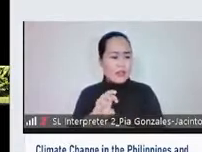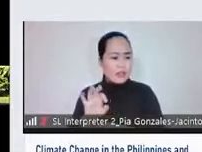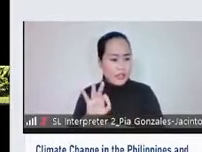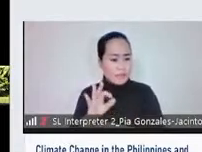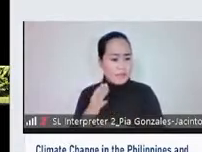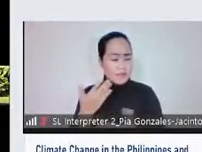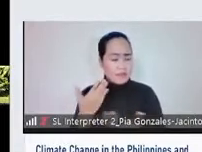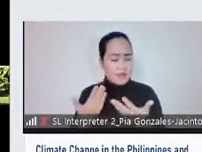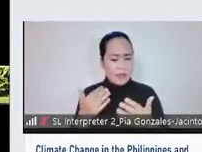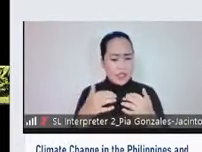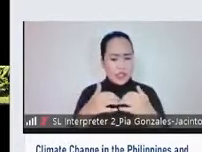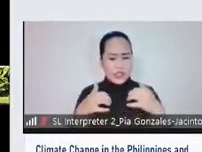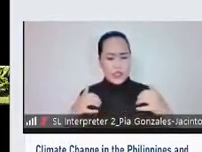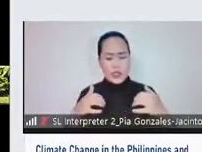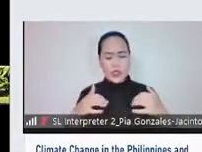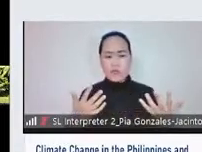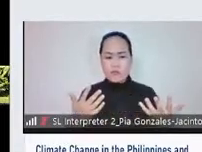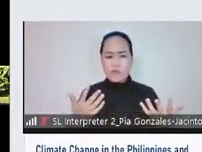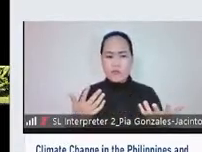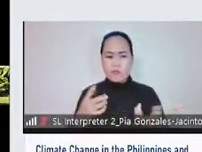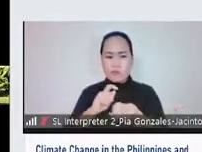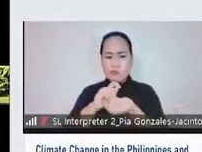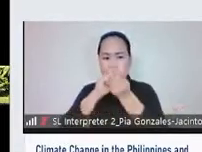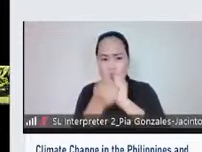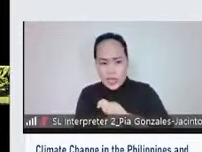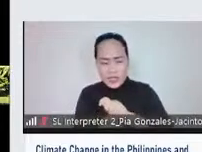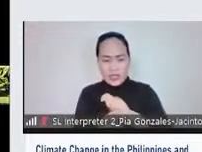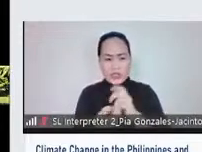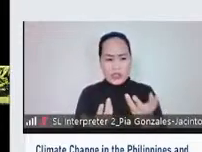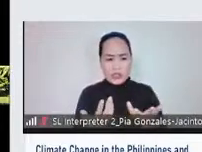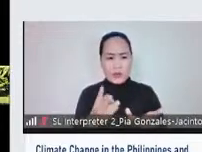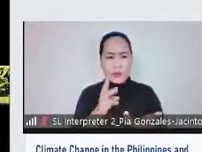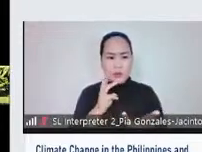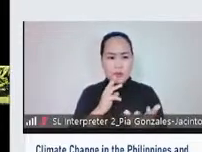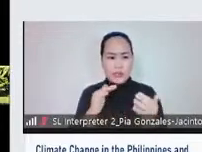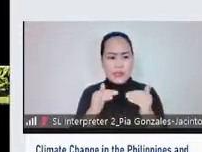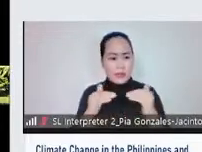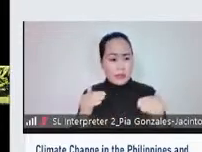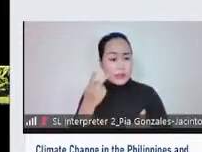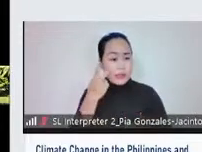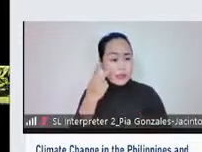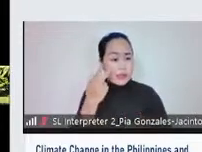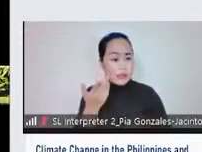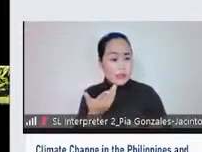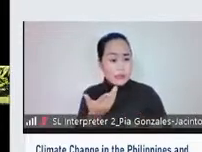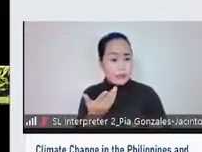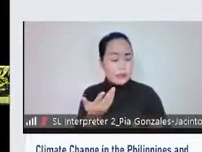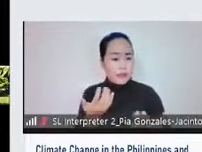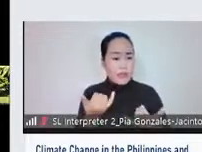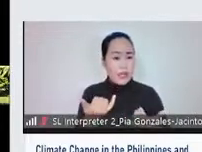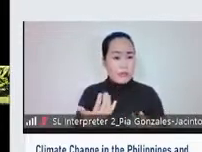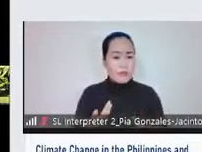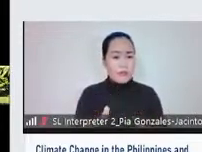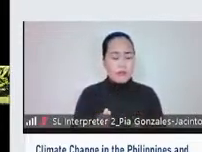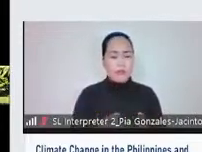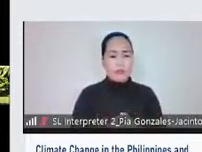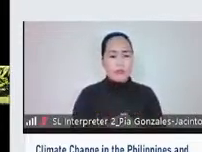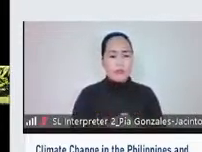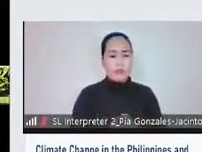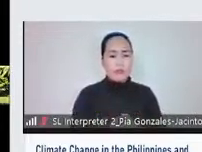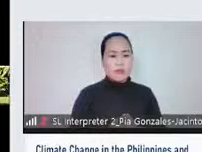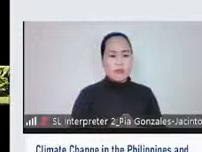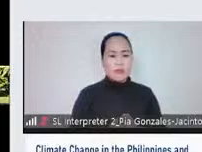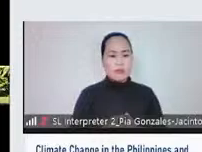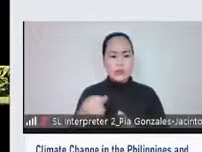the changing sea level, they're now far above sea level. And if you also then go beneath the present surface, we